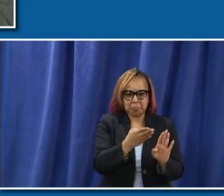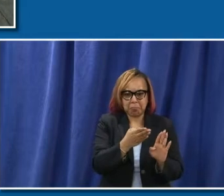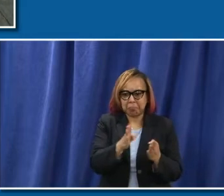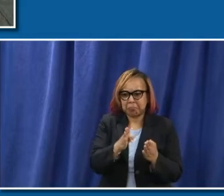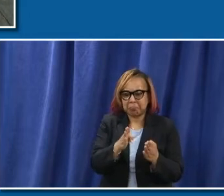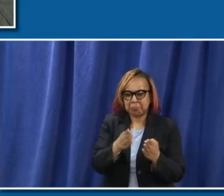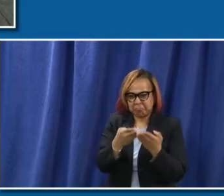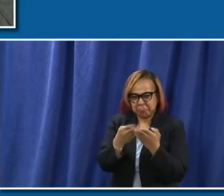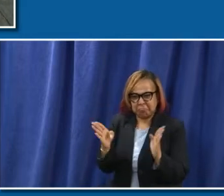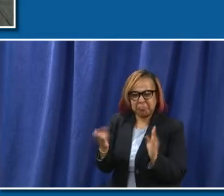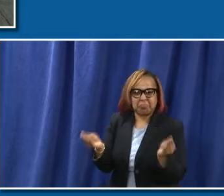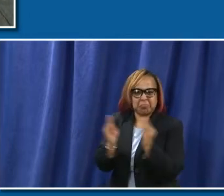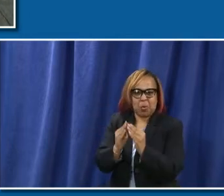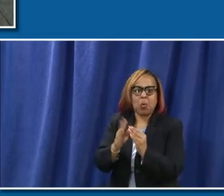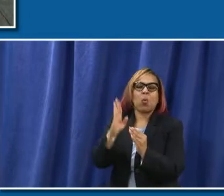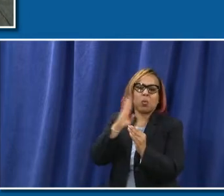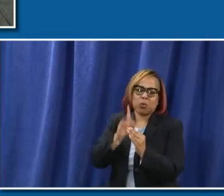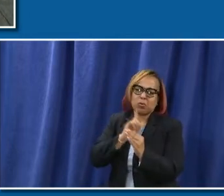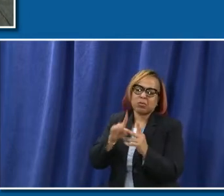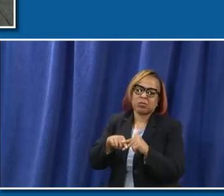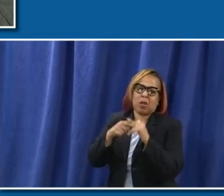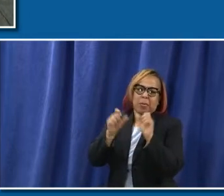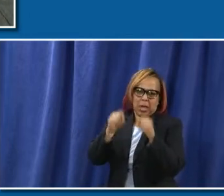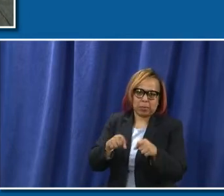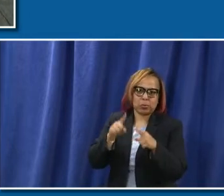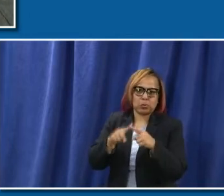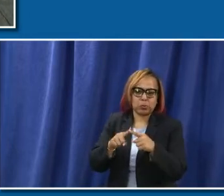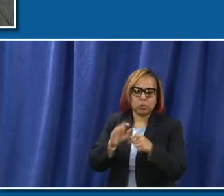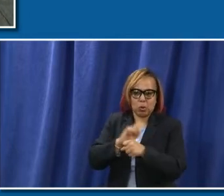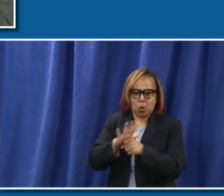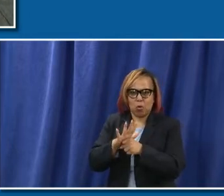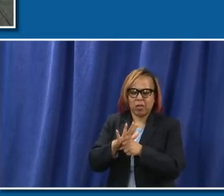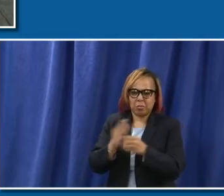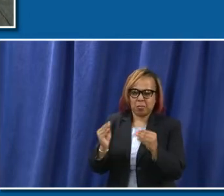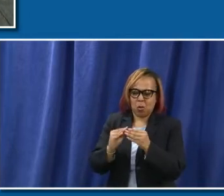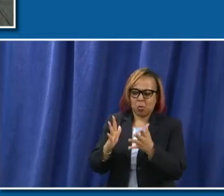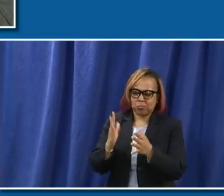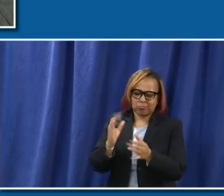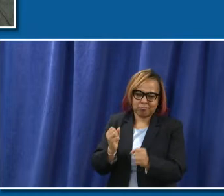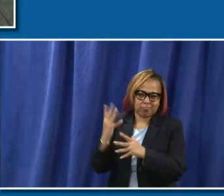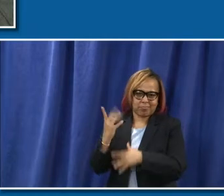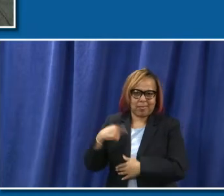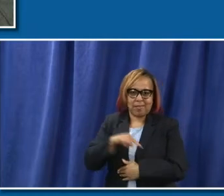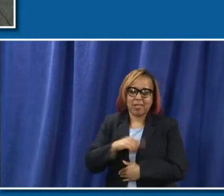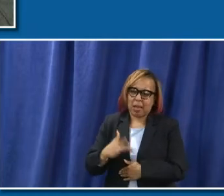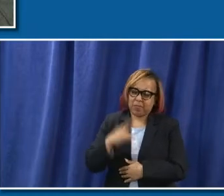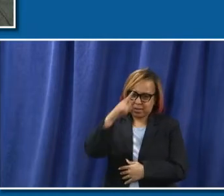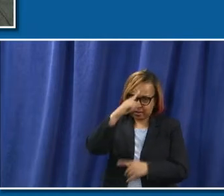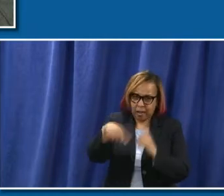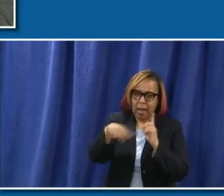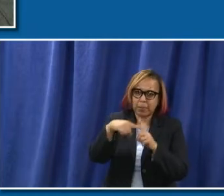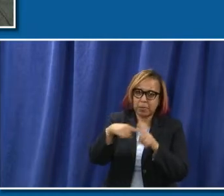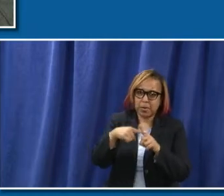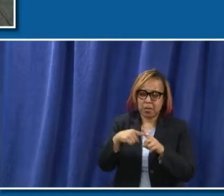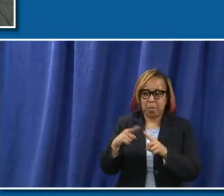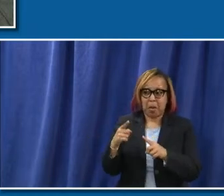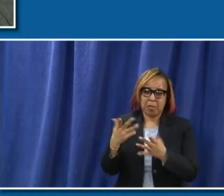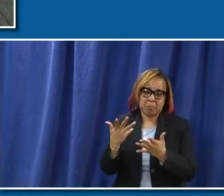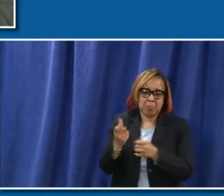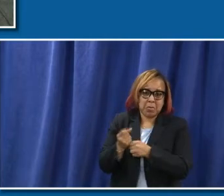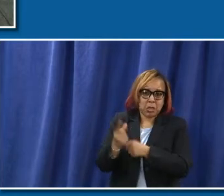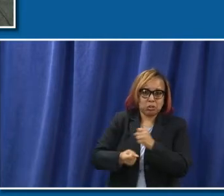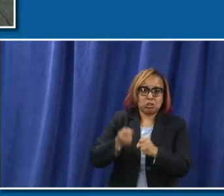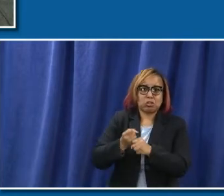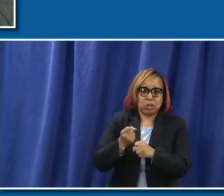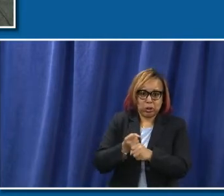go bigger from there, we will really start to be able to put COVID behind us. And I'm feeling very optimistic, that by this time next